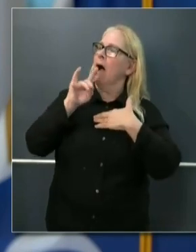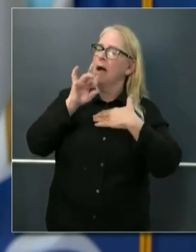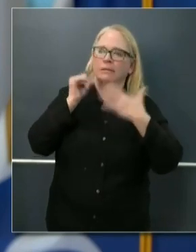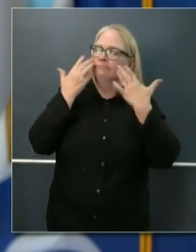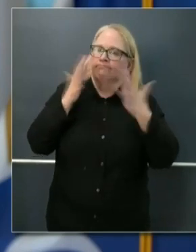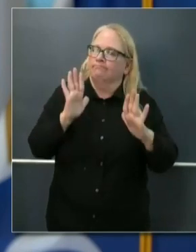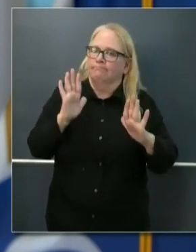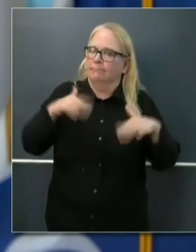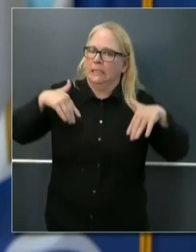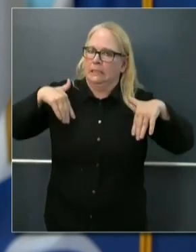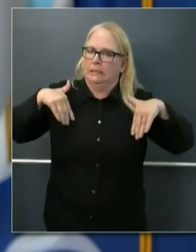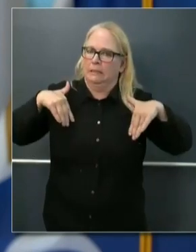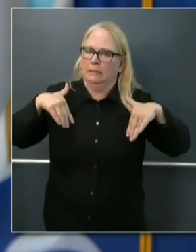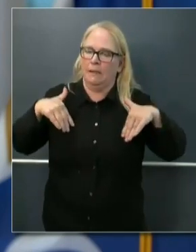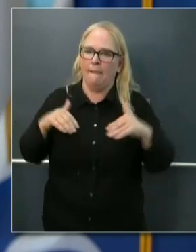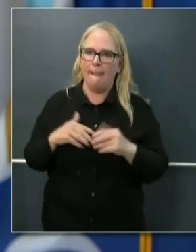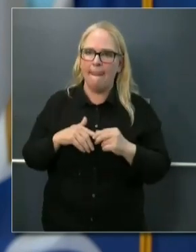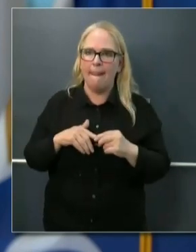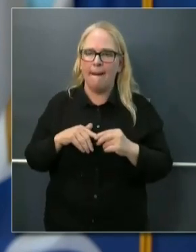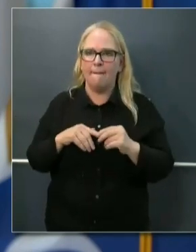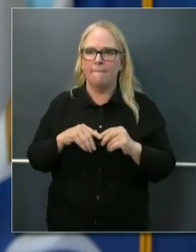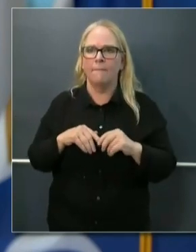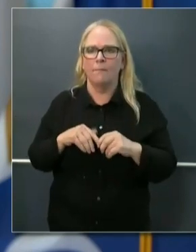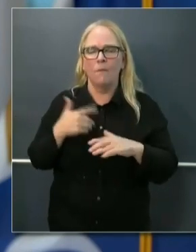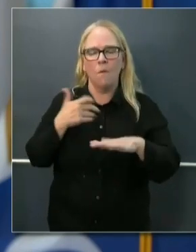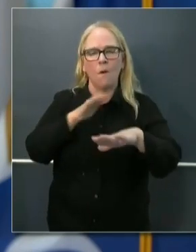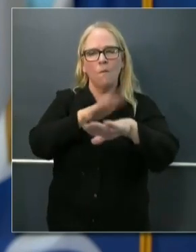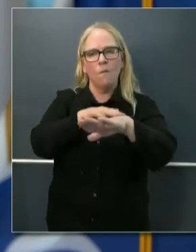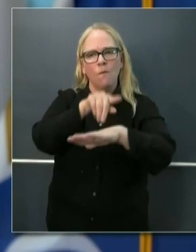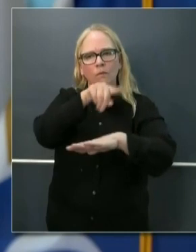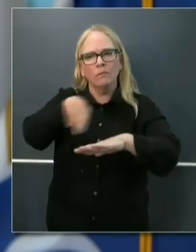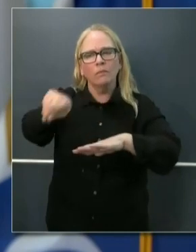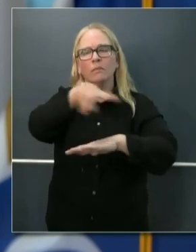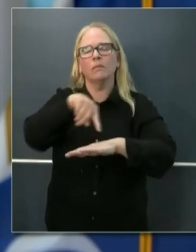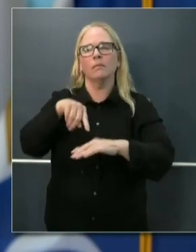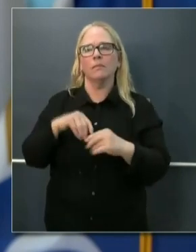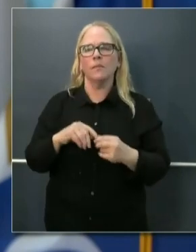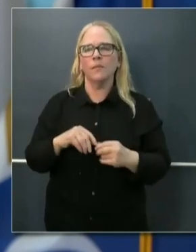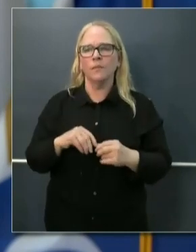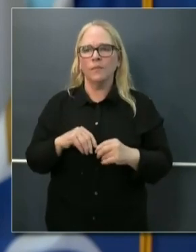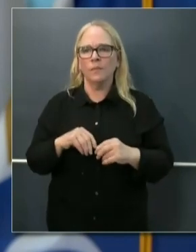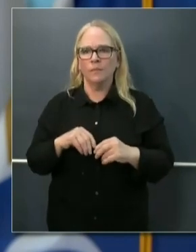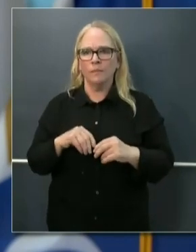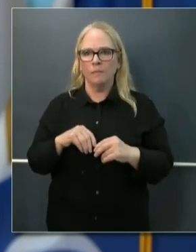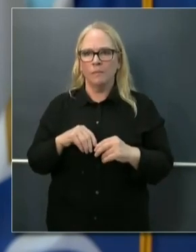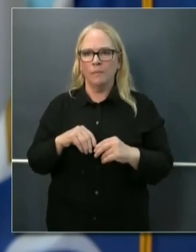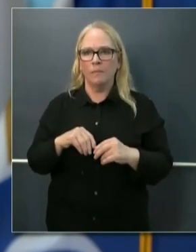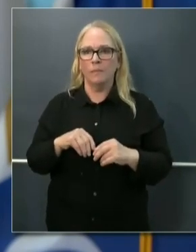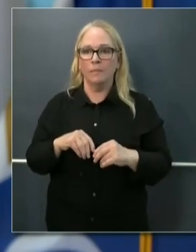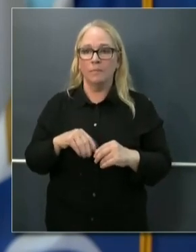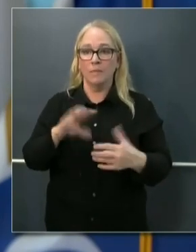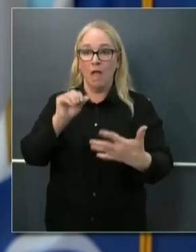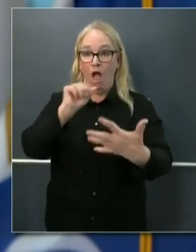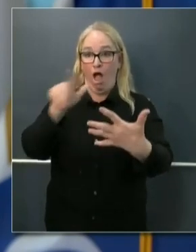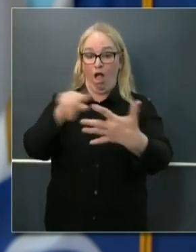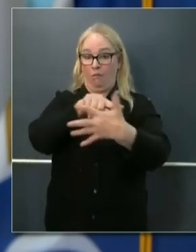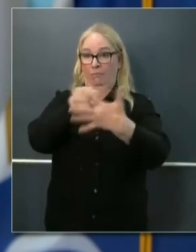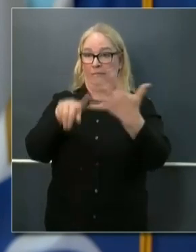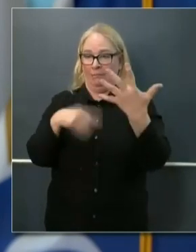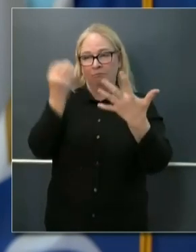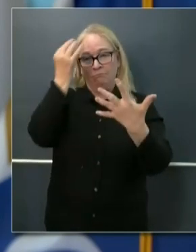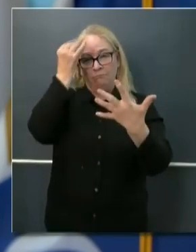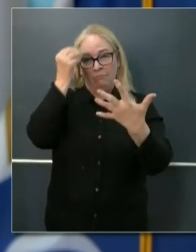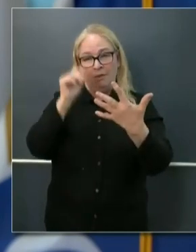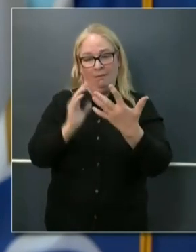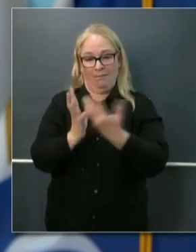something I want to just extend a point of caution and consideration to all of you as well. So all of those things together